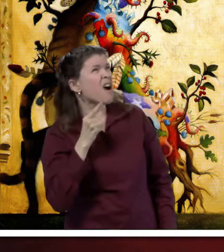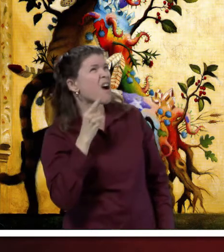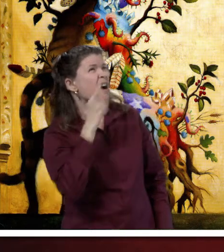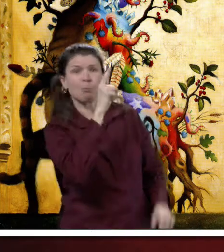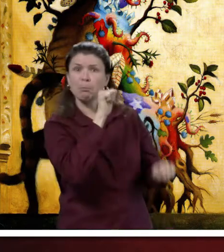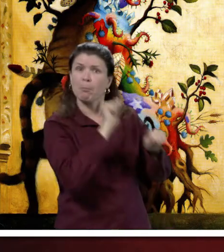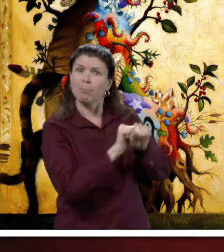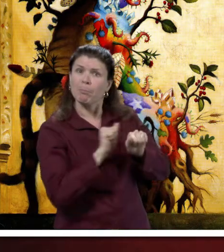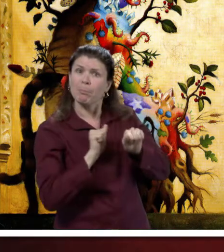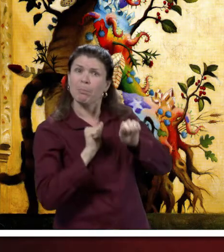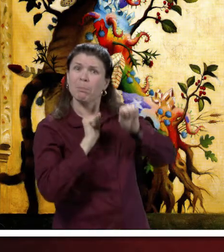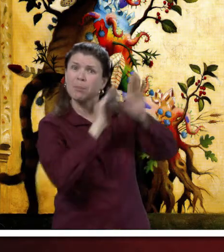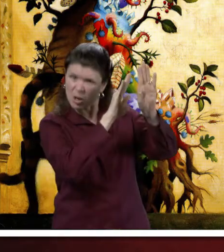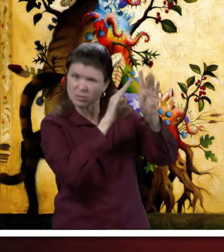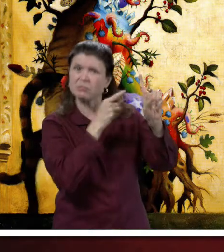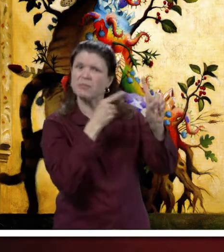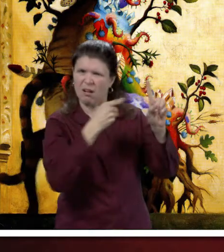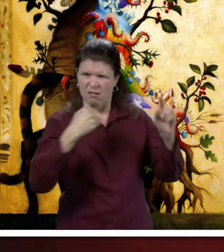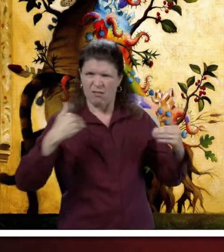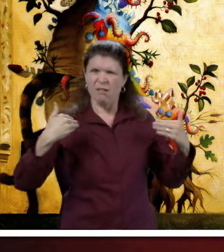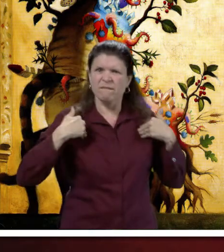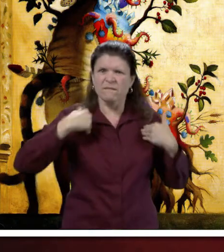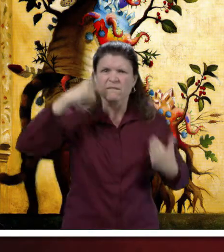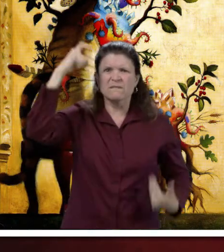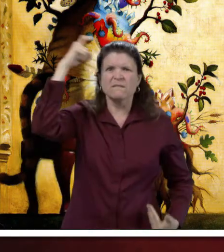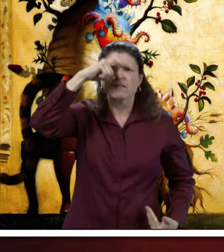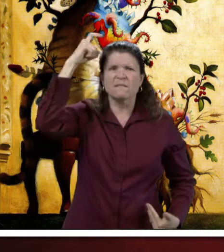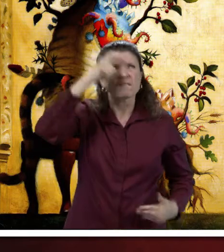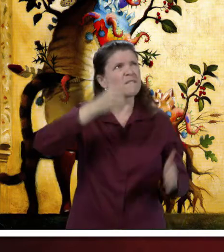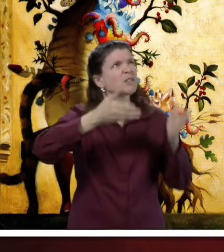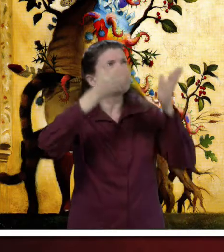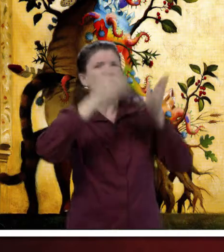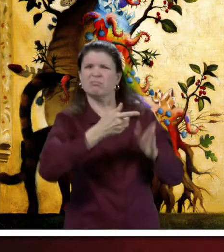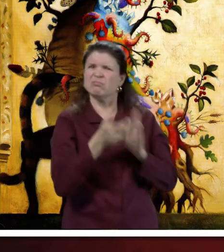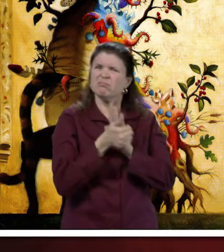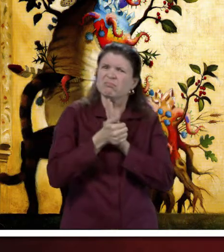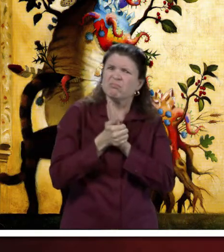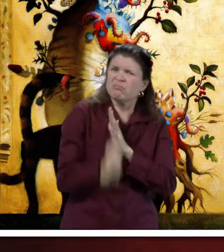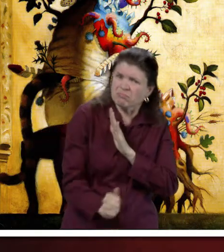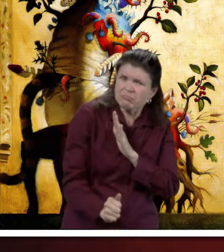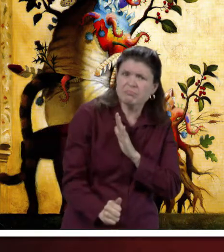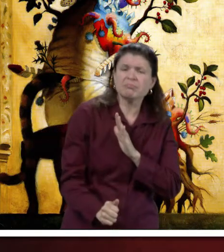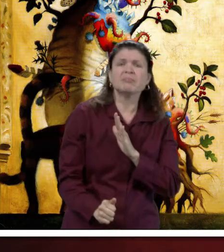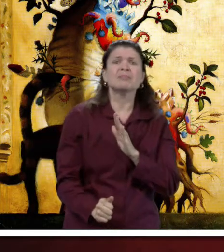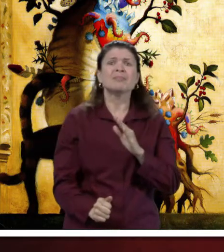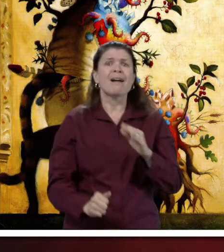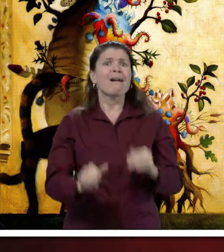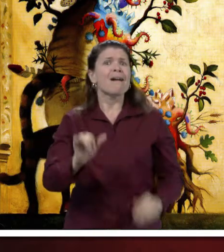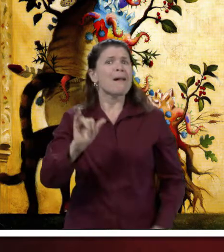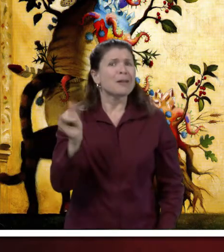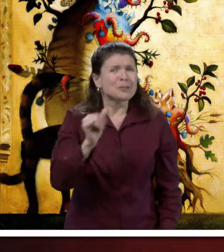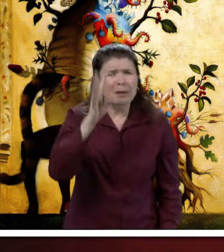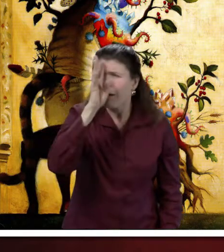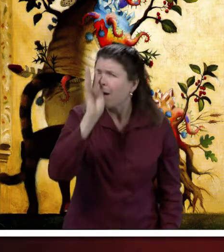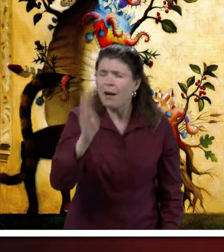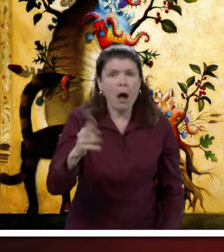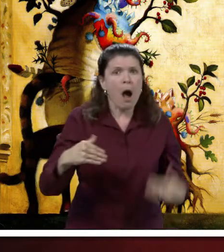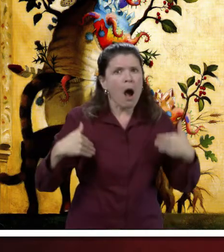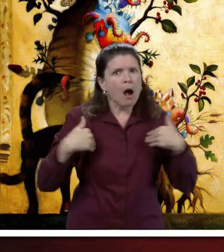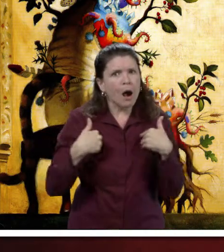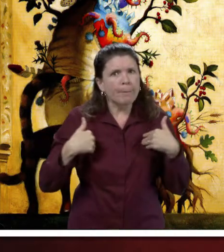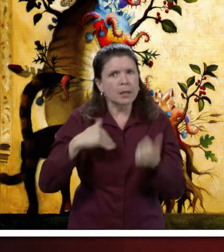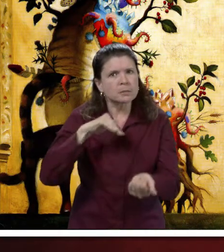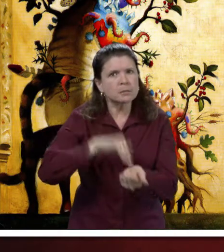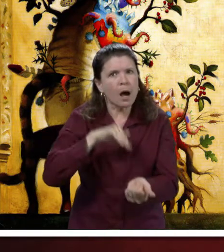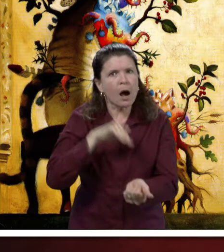veterinarian. Each so-called cure only added to poor Camilla's strange appearance until it was